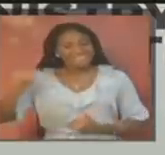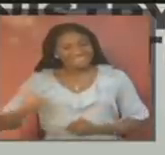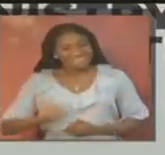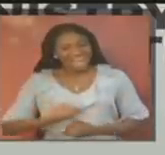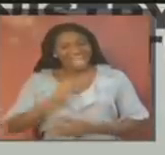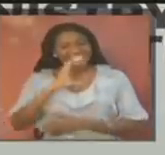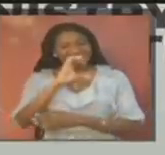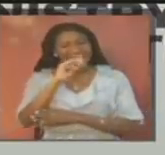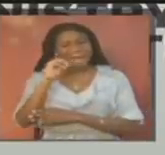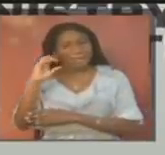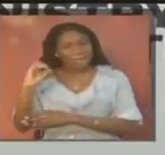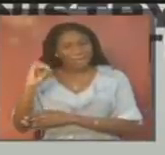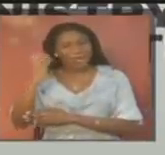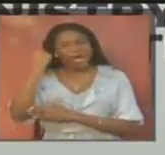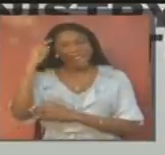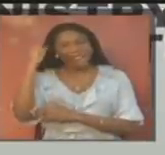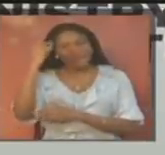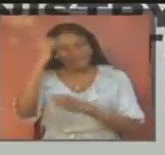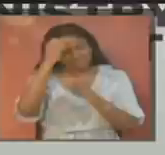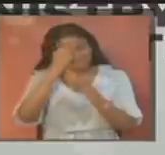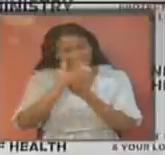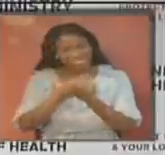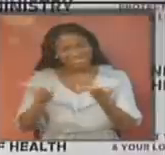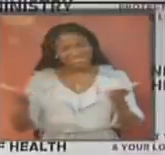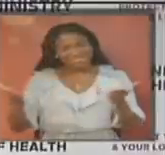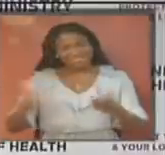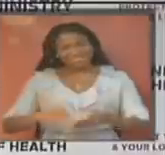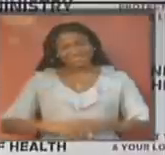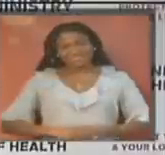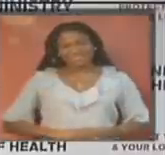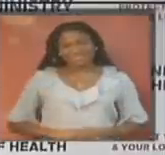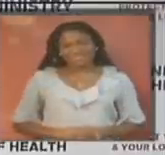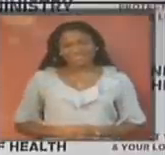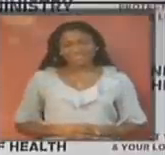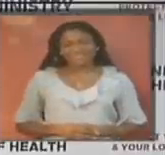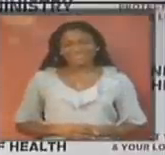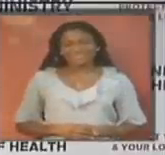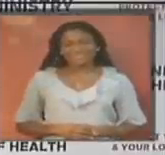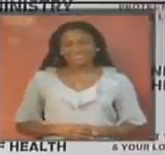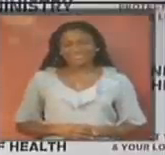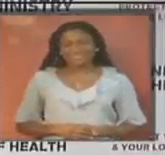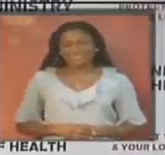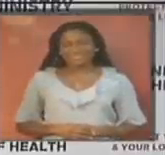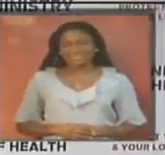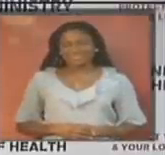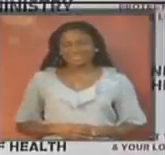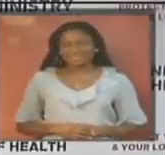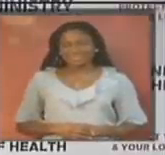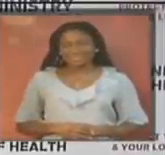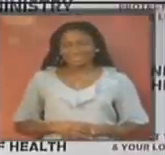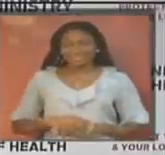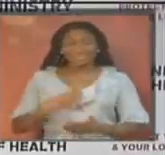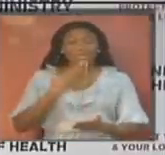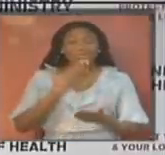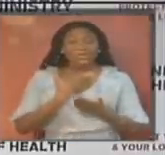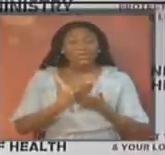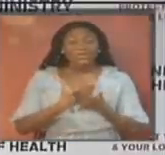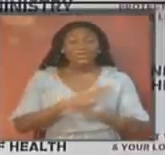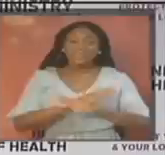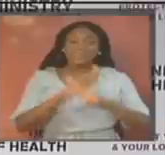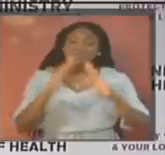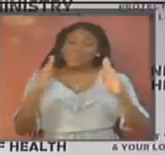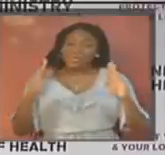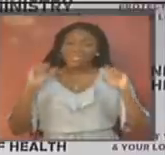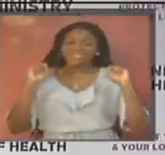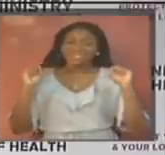present the latest clinical update. Dr. Parasram. Hi, good morning, Al. Good morning as well to Dr. Paul, to